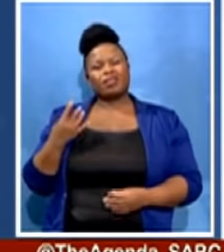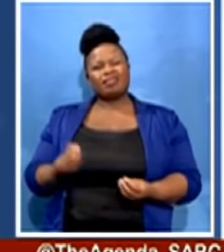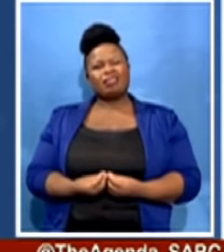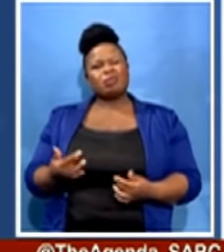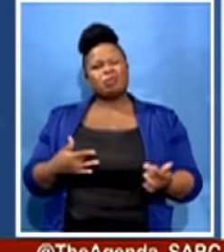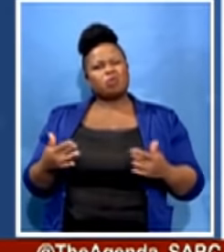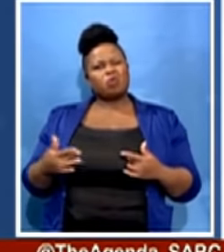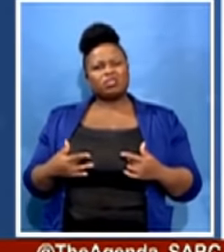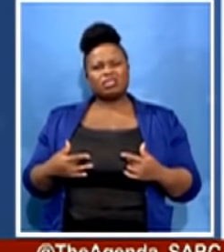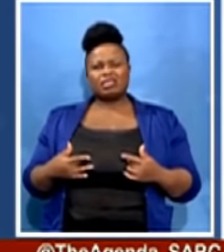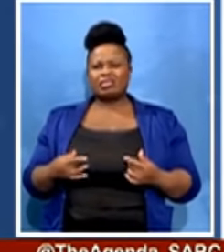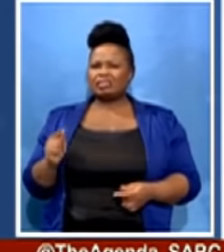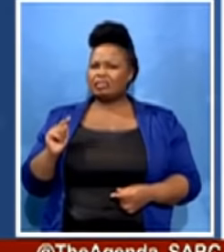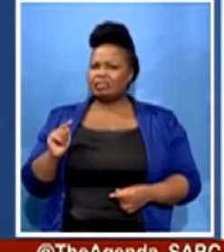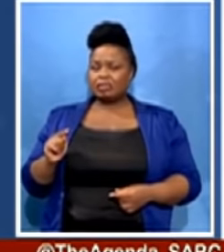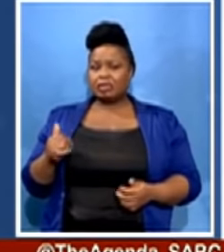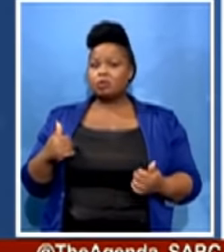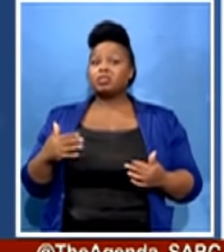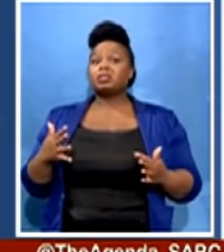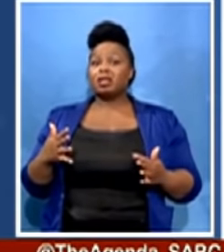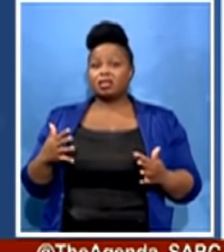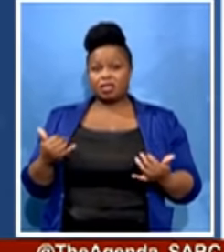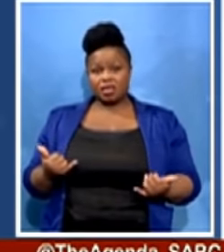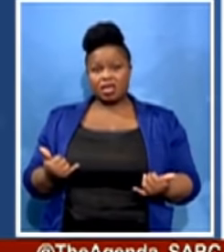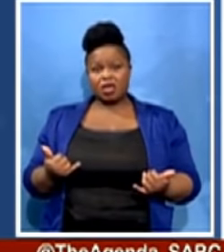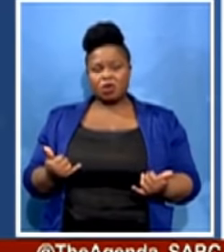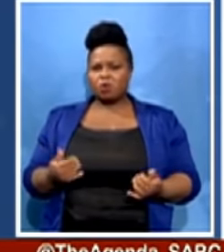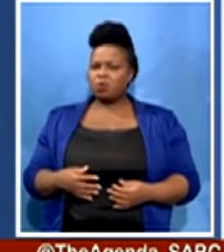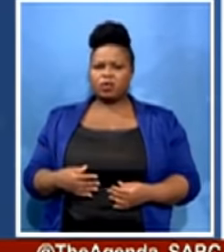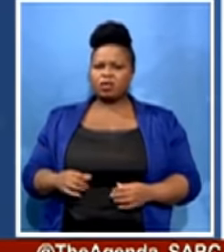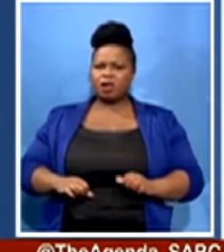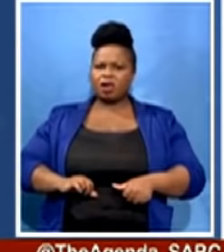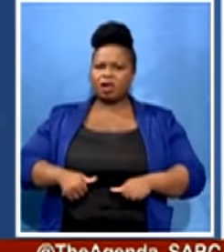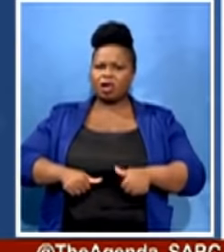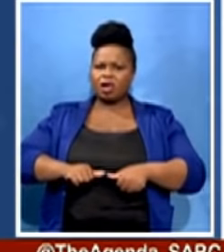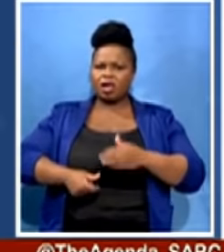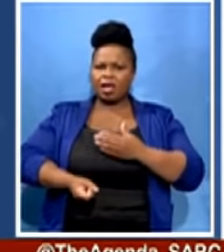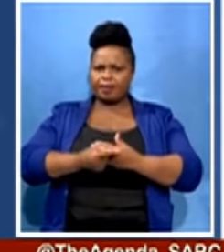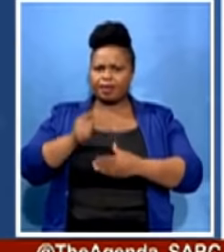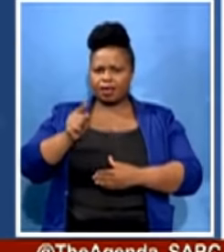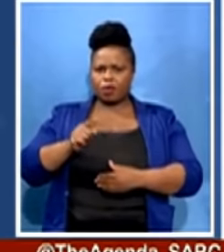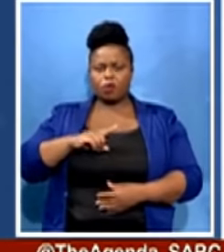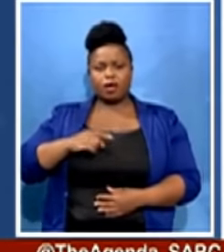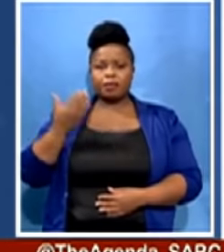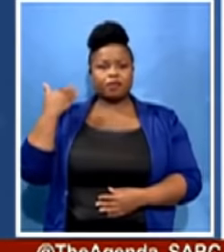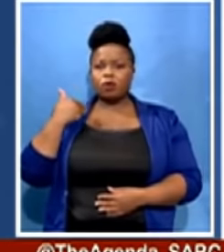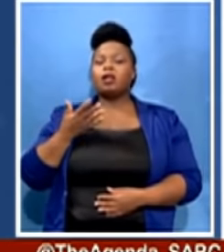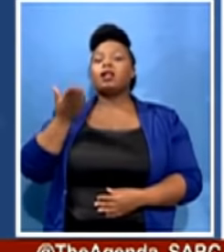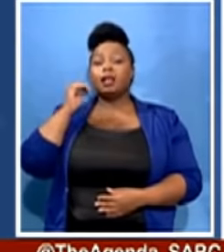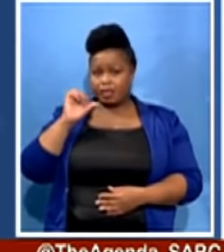to be a pattern. I didn't raise this with you at the beginning. Last week we had an incident